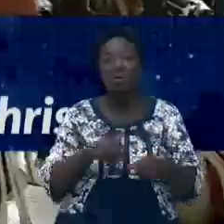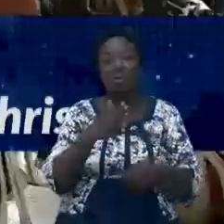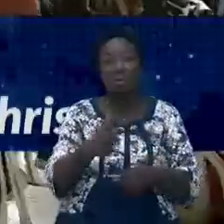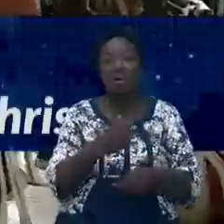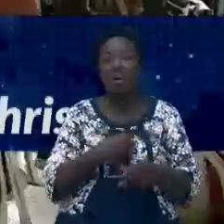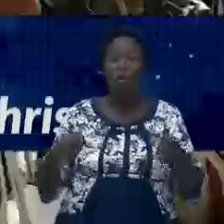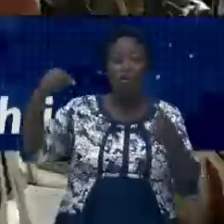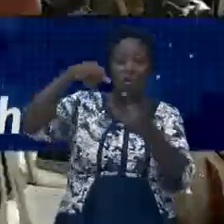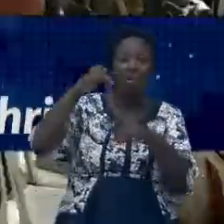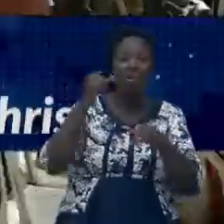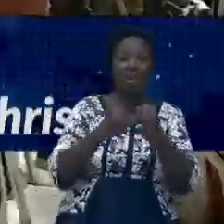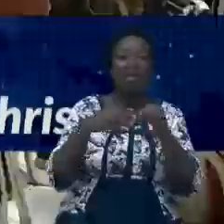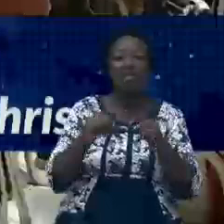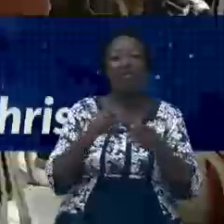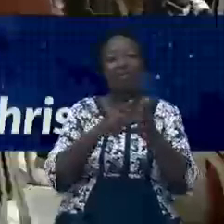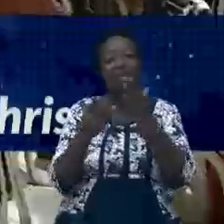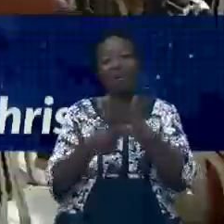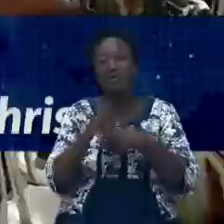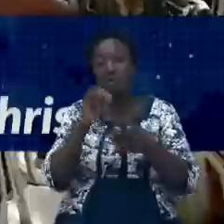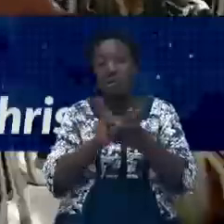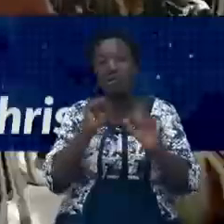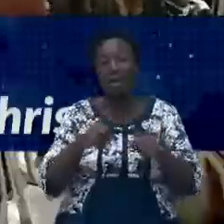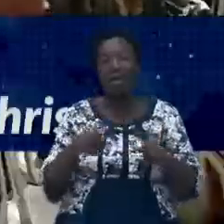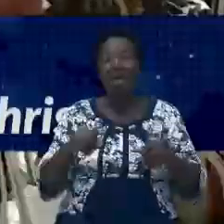remain there until the end of the